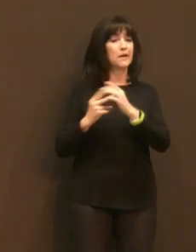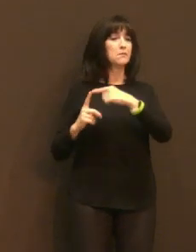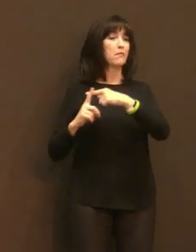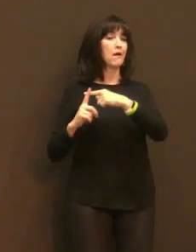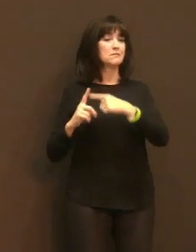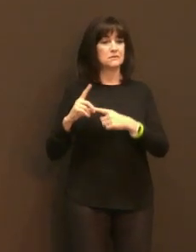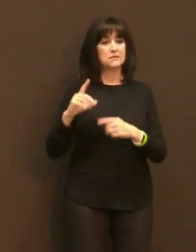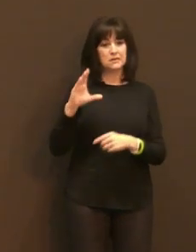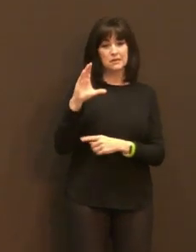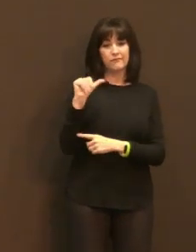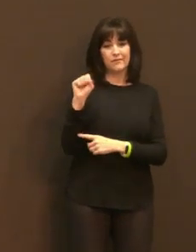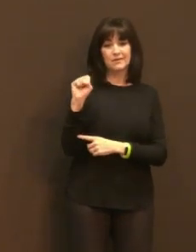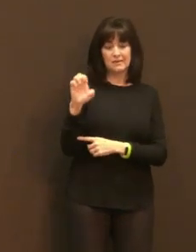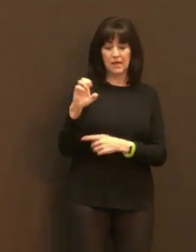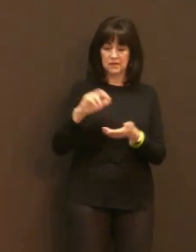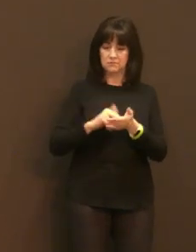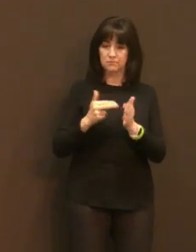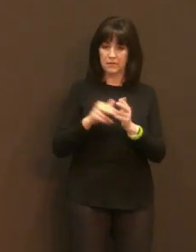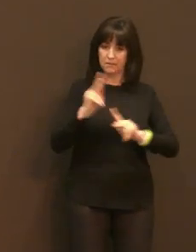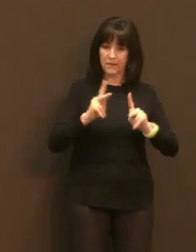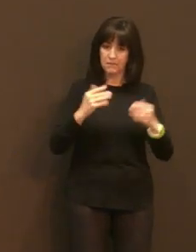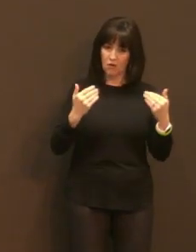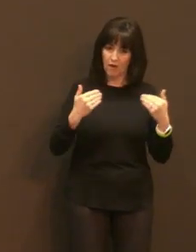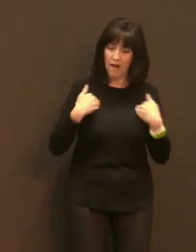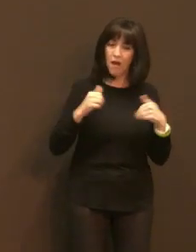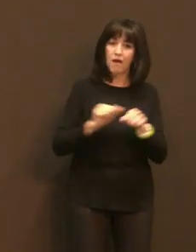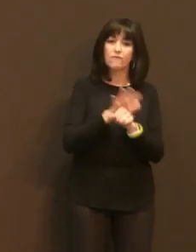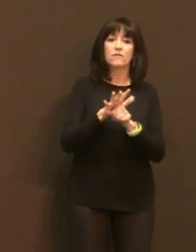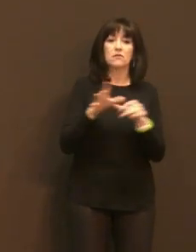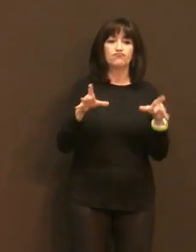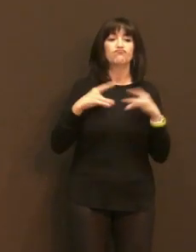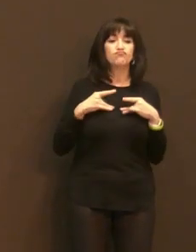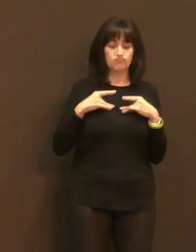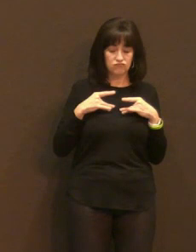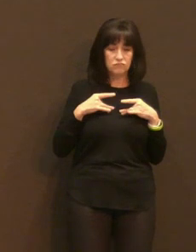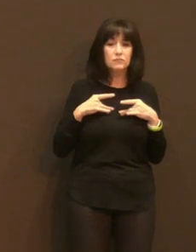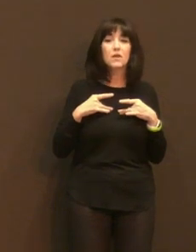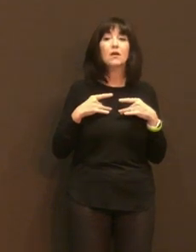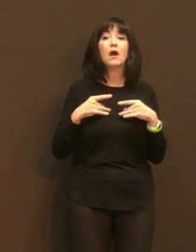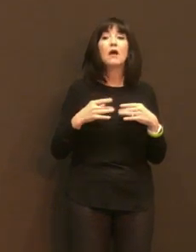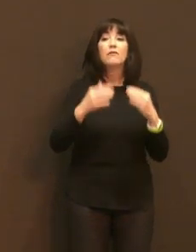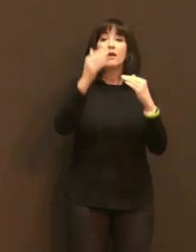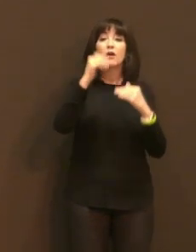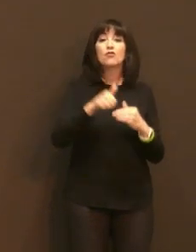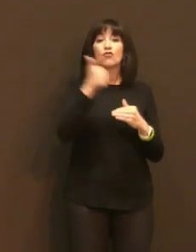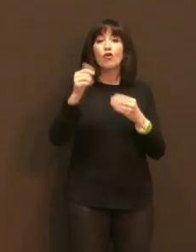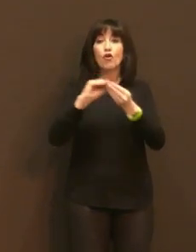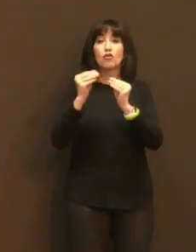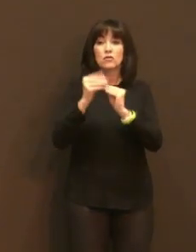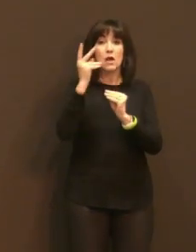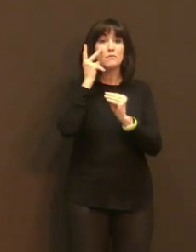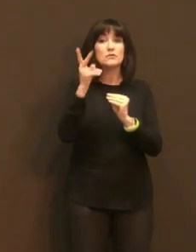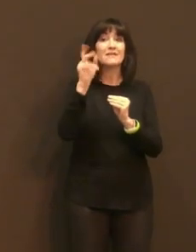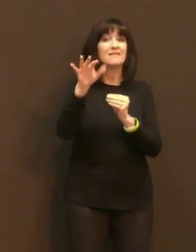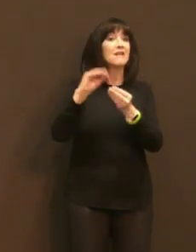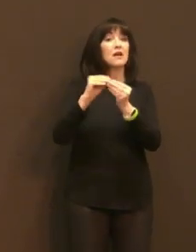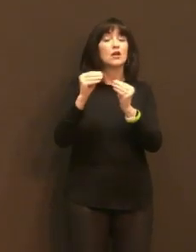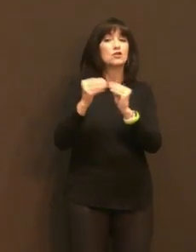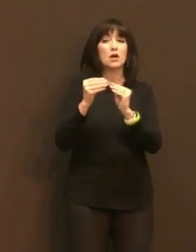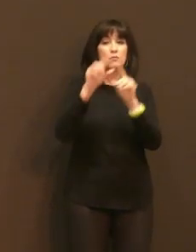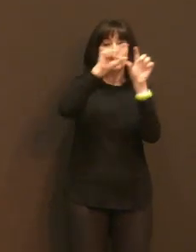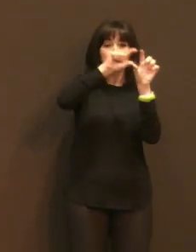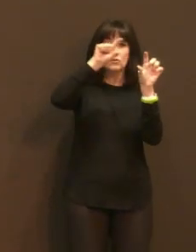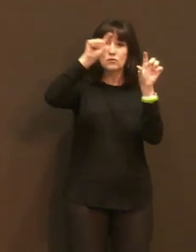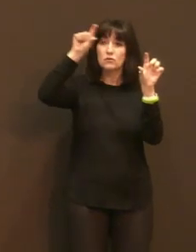positive cases with respect to individuals who needed to be hospitalized. In the model that we used from the